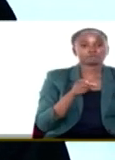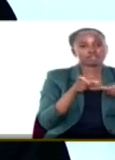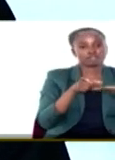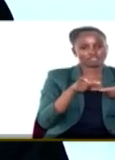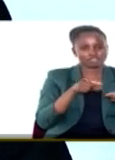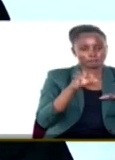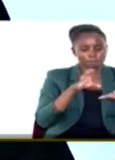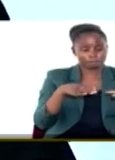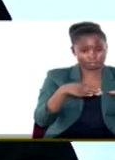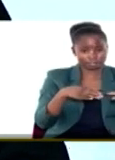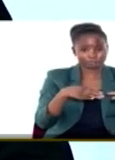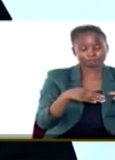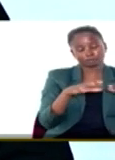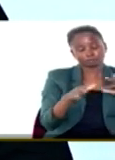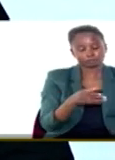Honorable Khumalo,